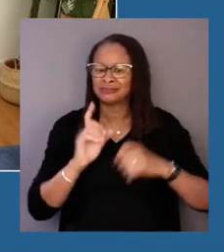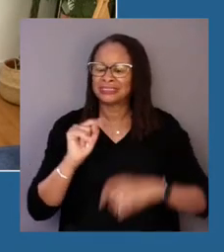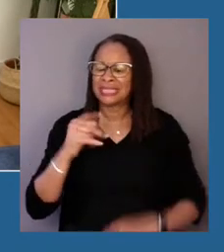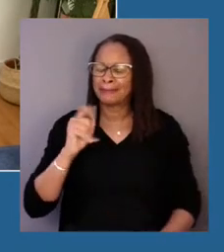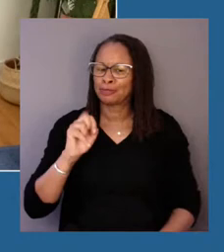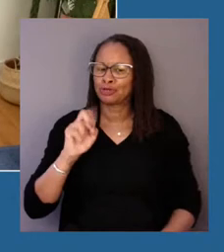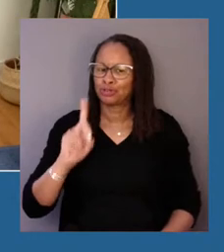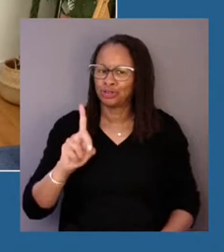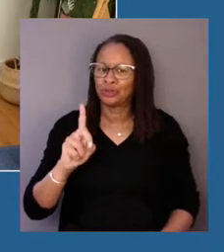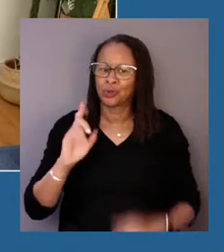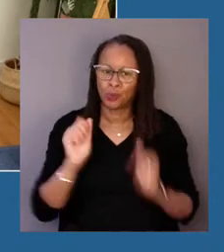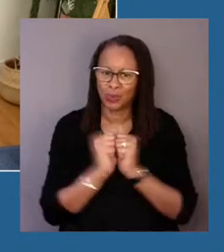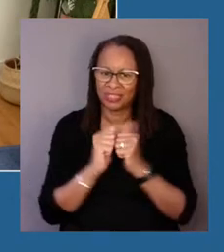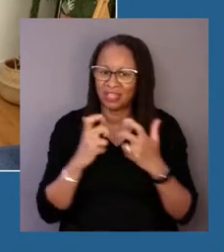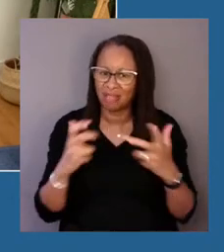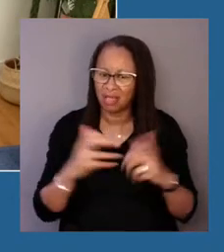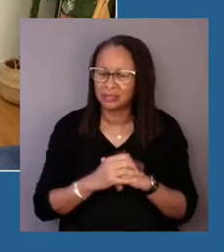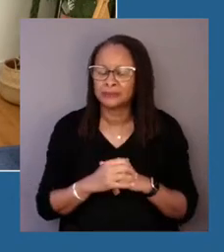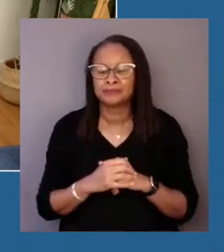interesting and